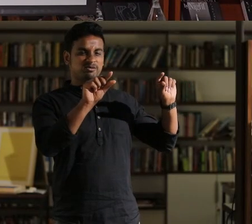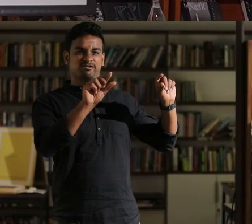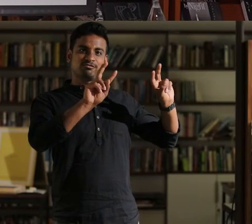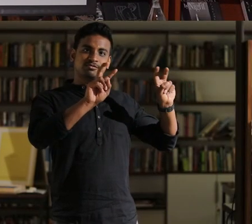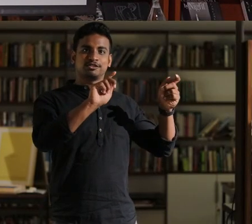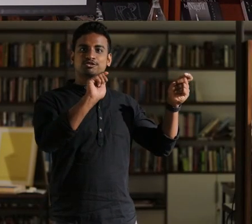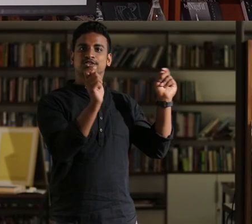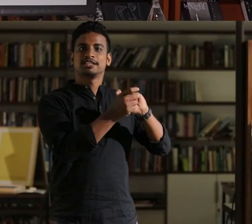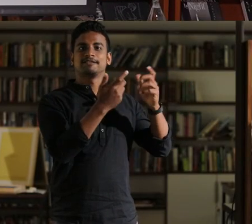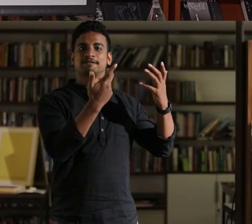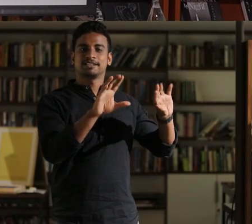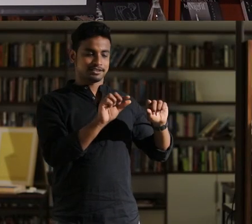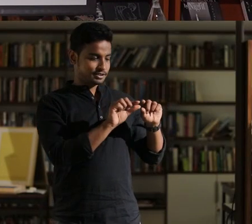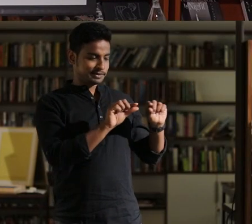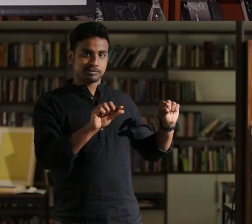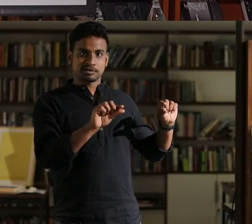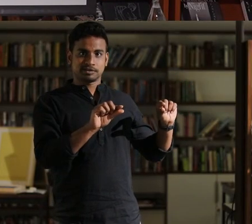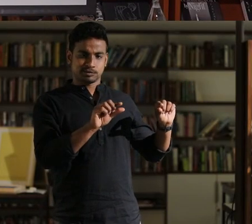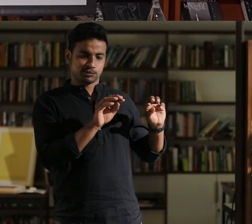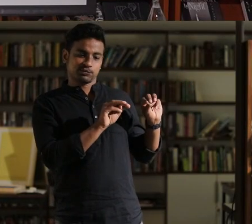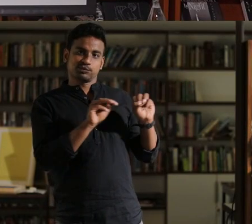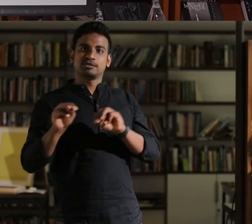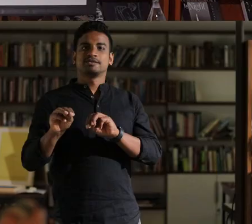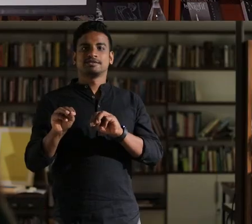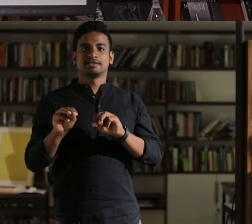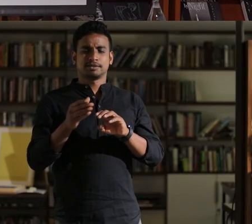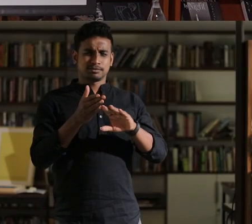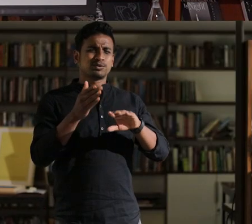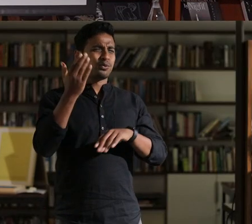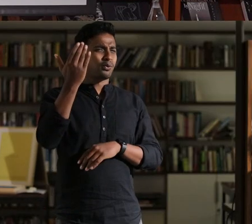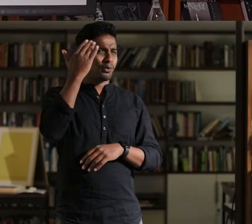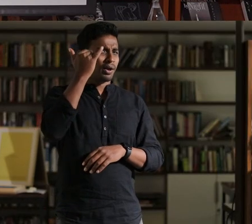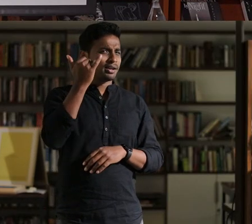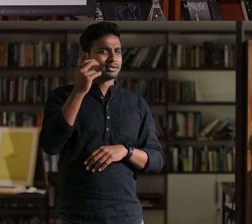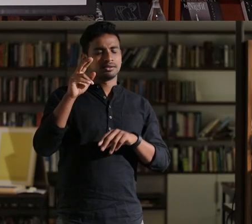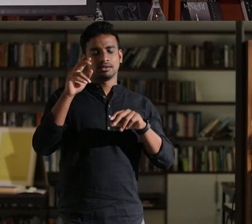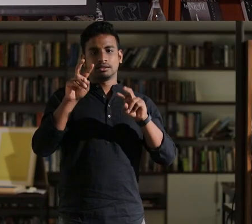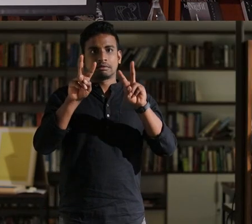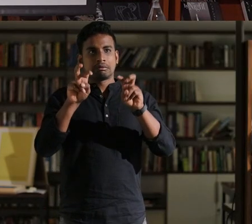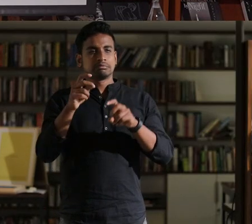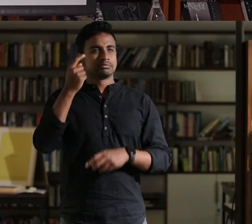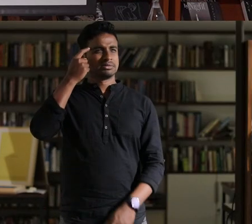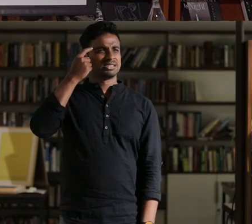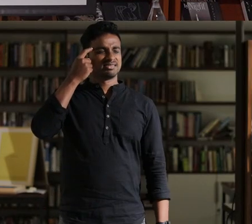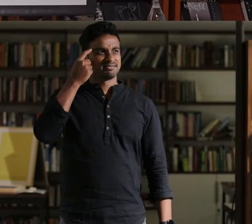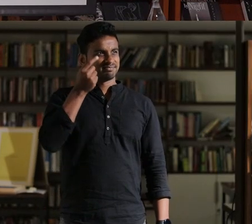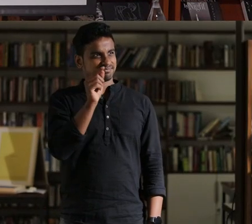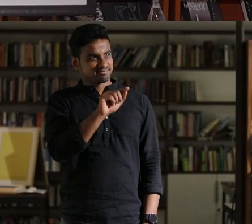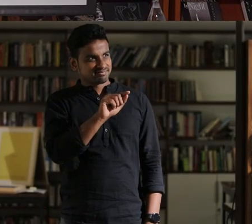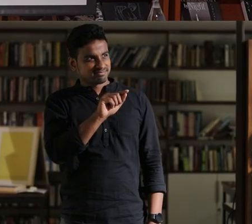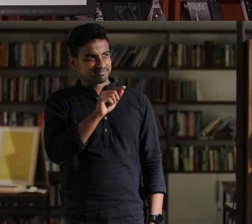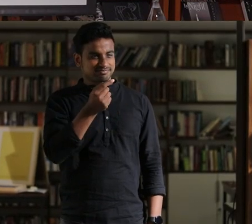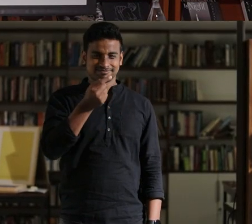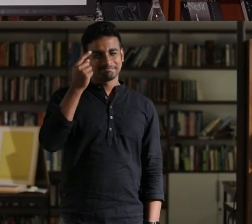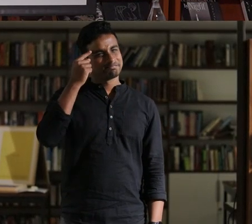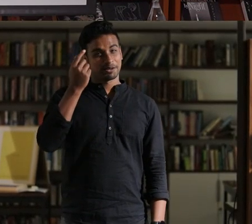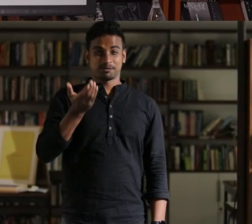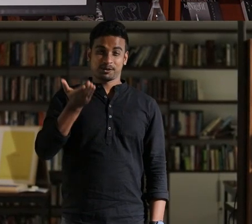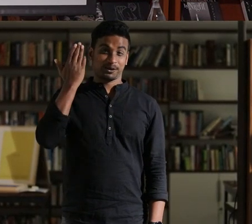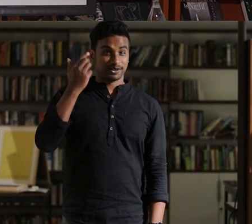is moved. I was thinking about the title for a long time when I was putting it together, and I realized